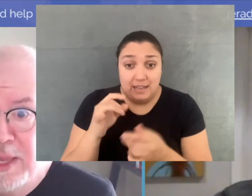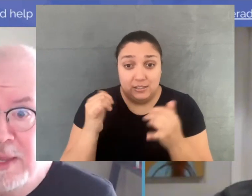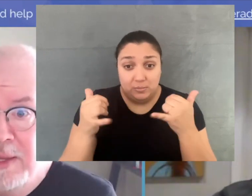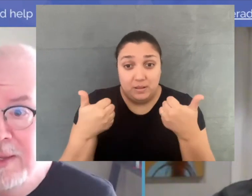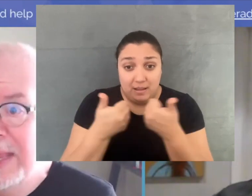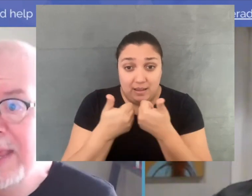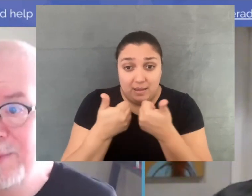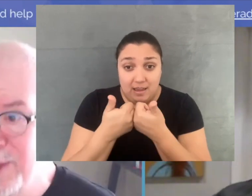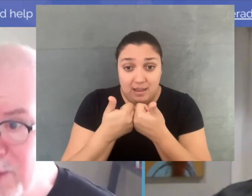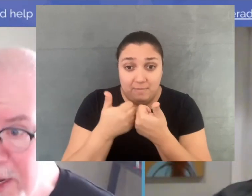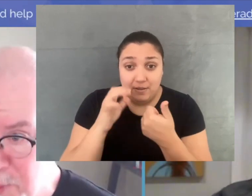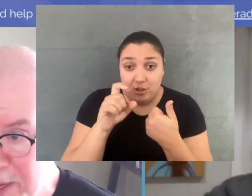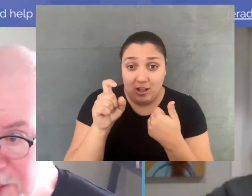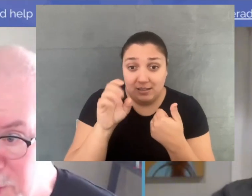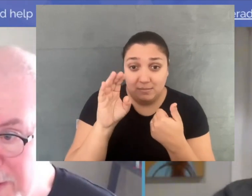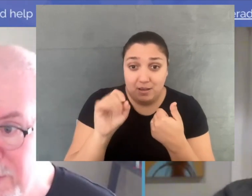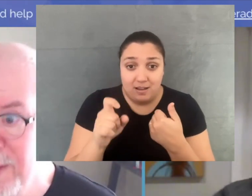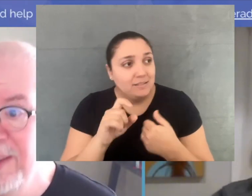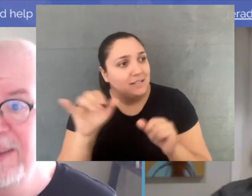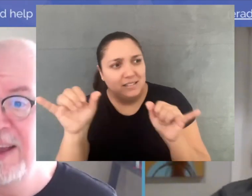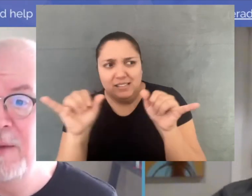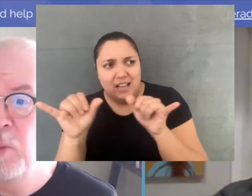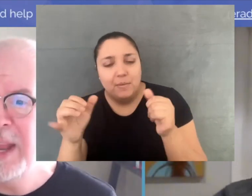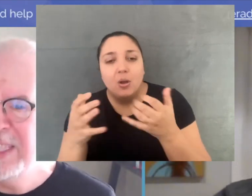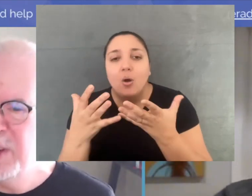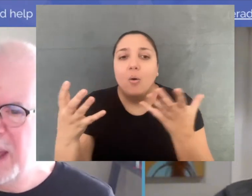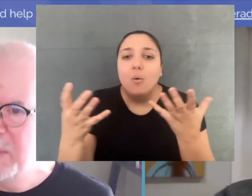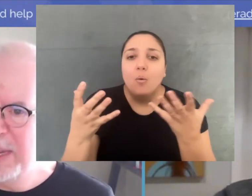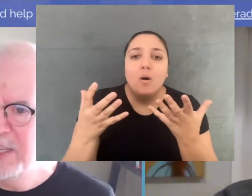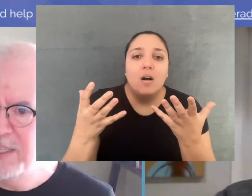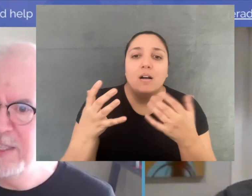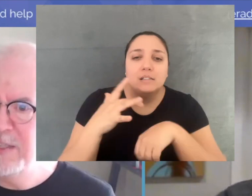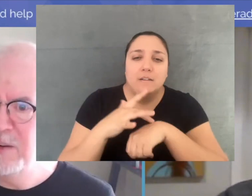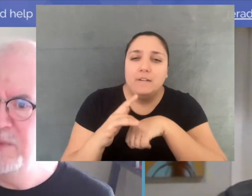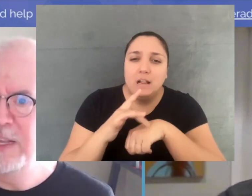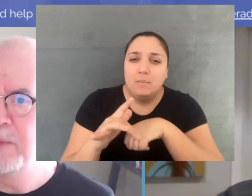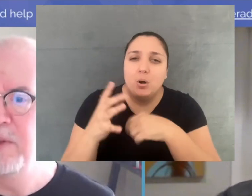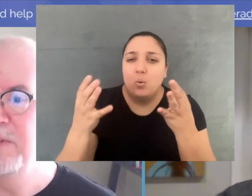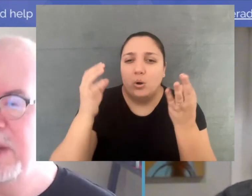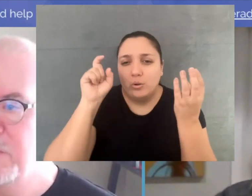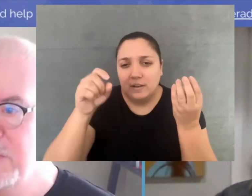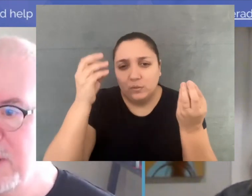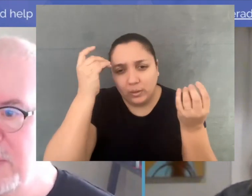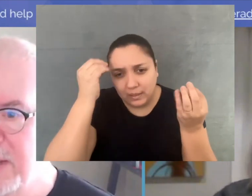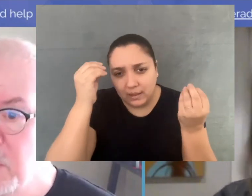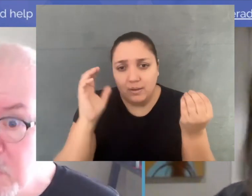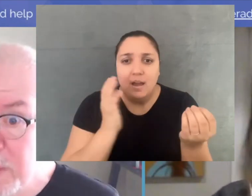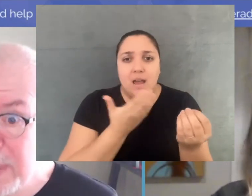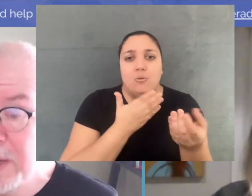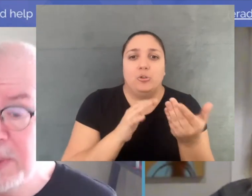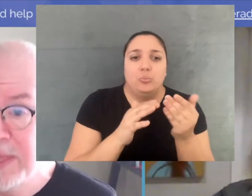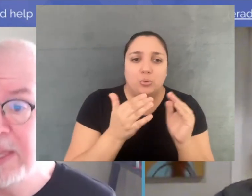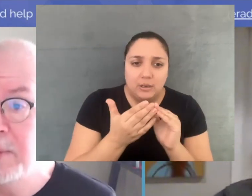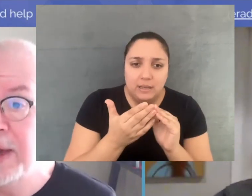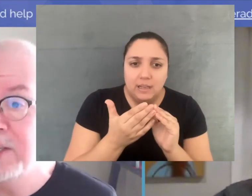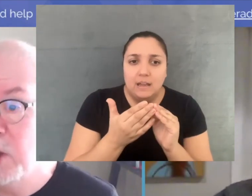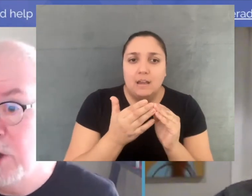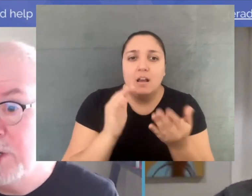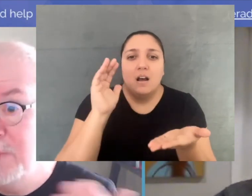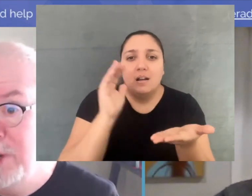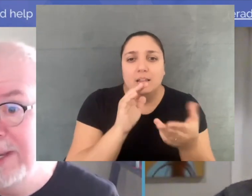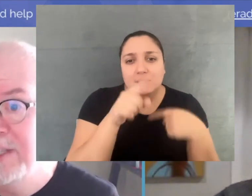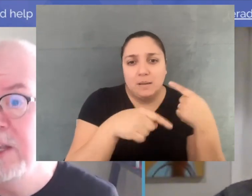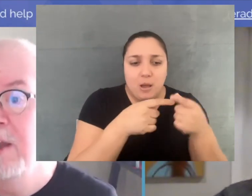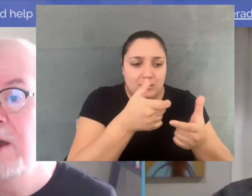to play games on their Xbox or whatever. What Like kind anyone of else. applications are available, for somebody? What do we need to be thinking about as